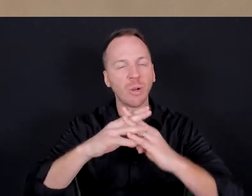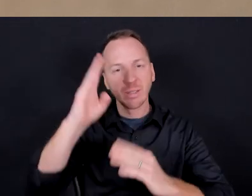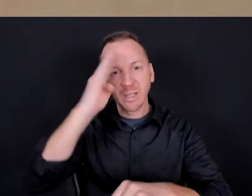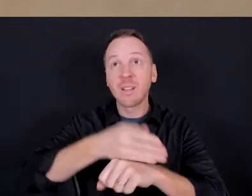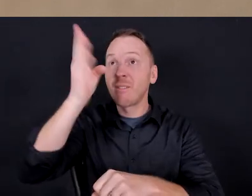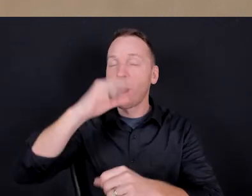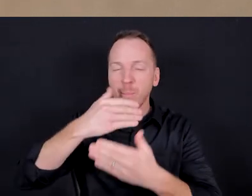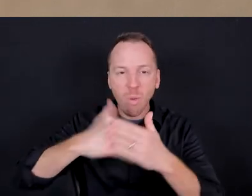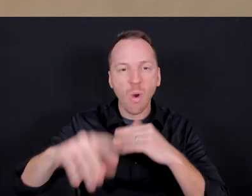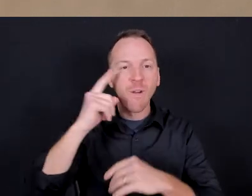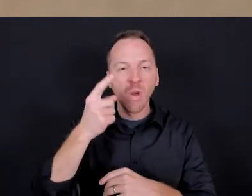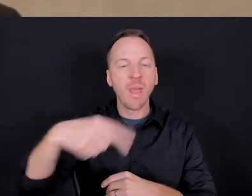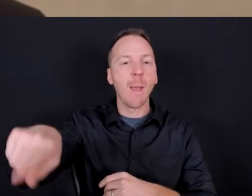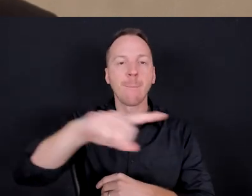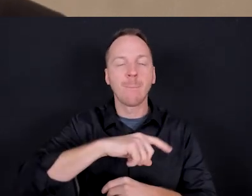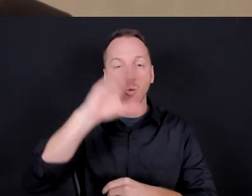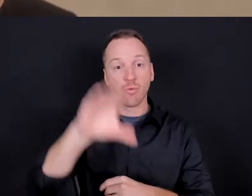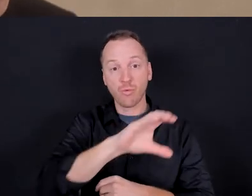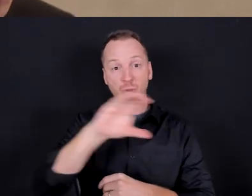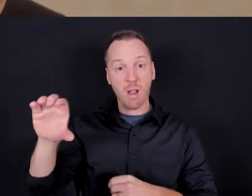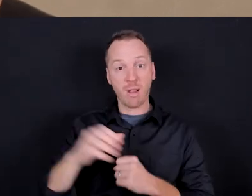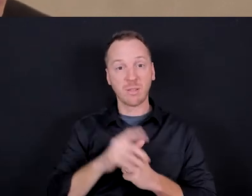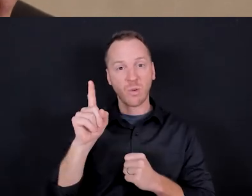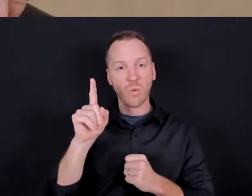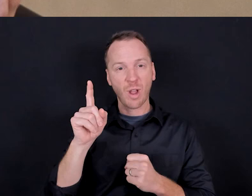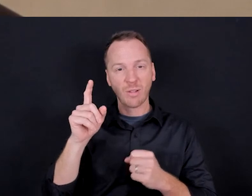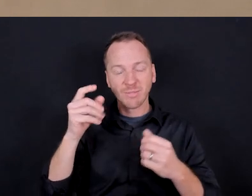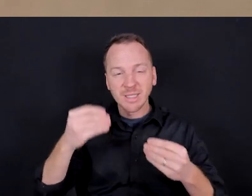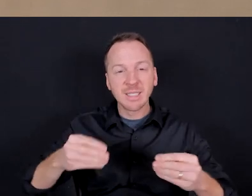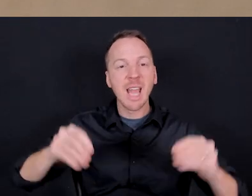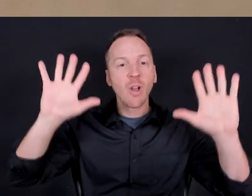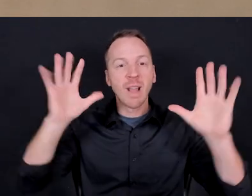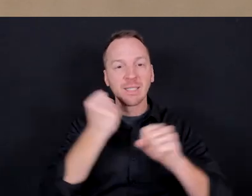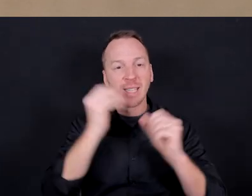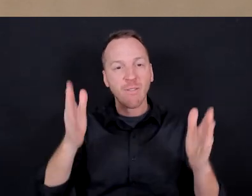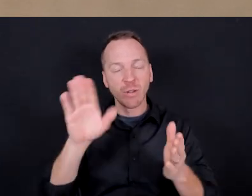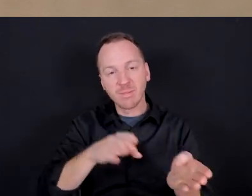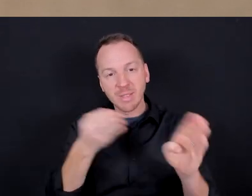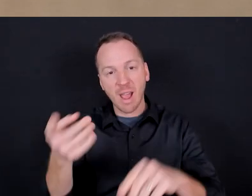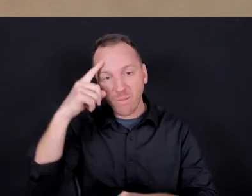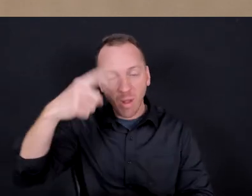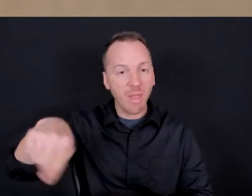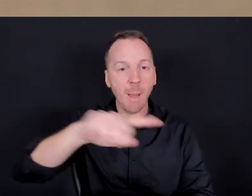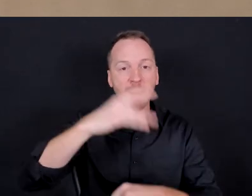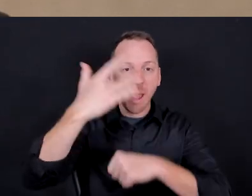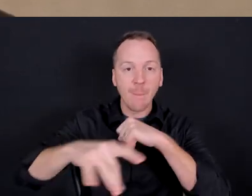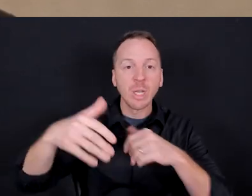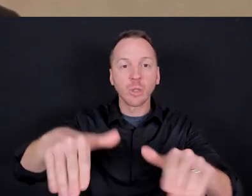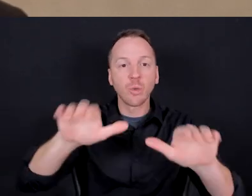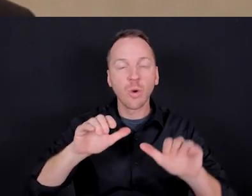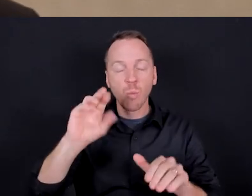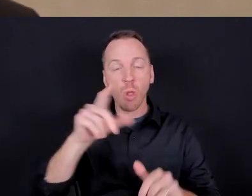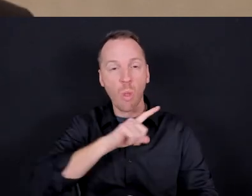for them, and the cross where the sacrificing Savior died for them, and the empty tomb where the